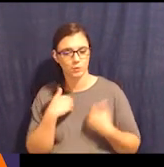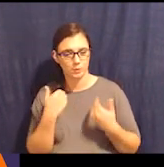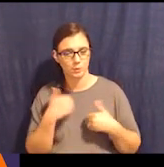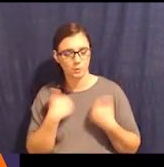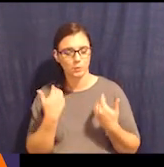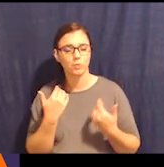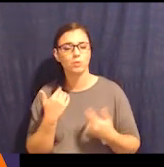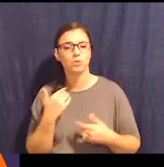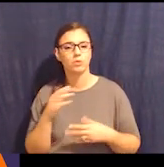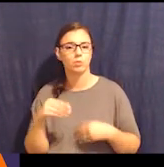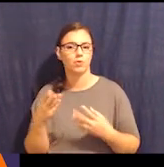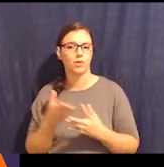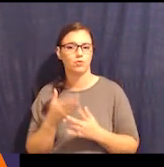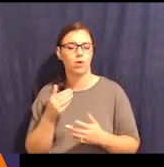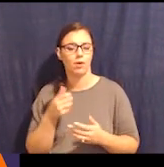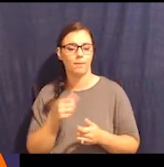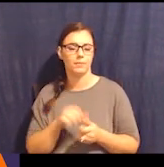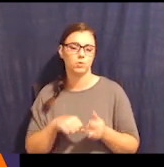at